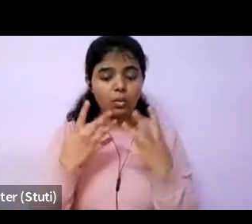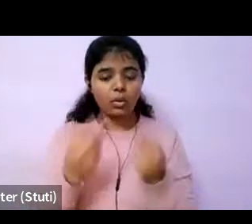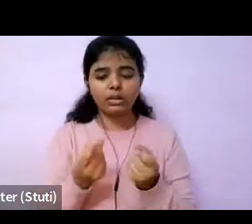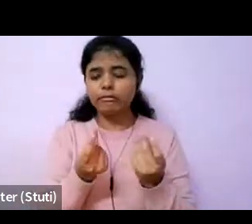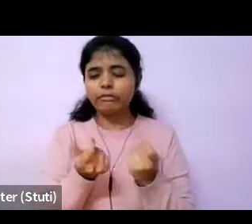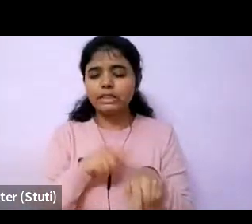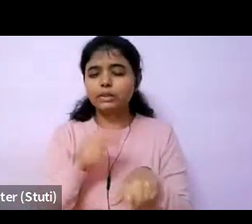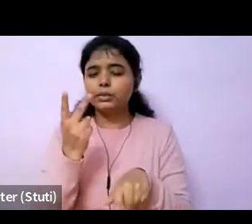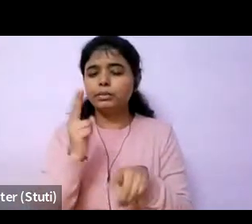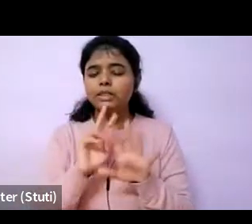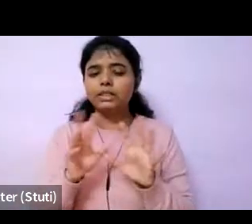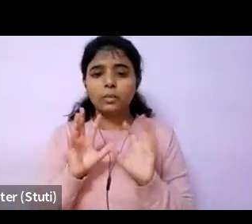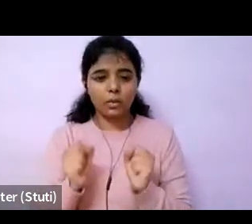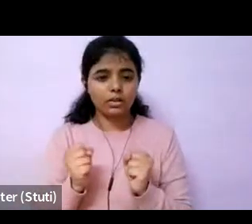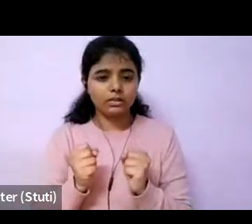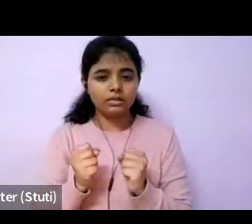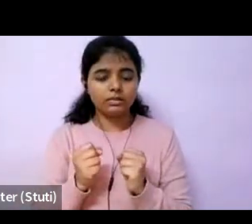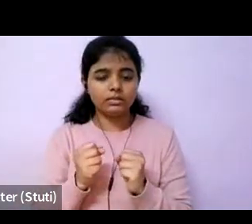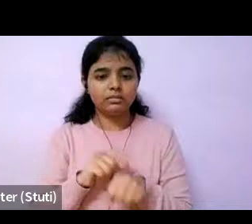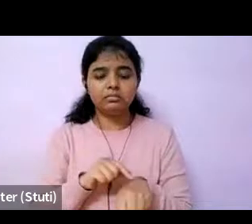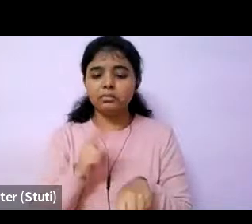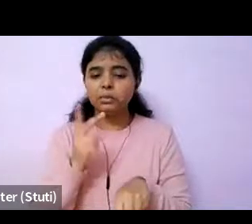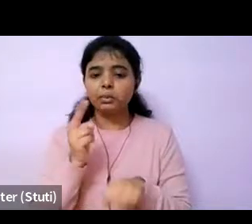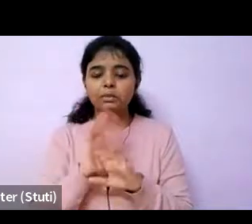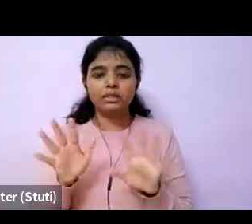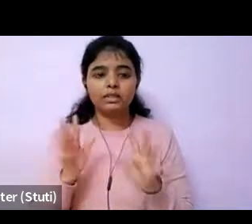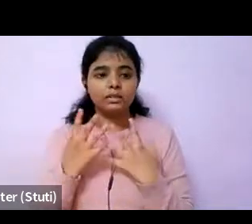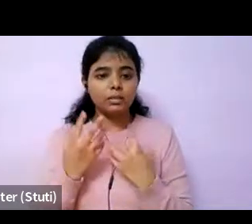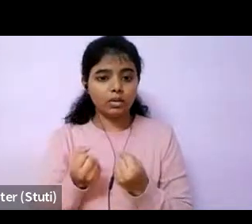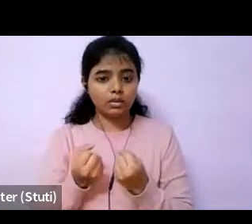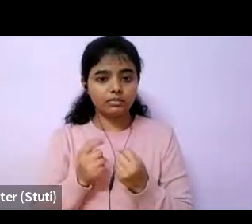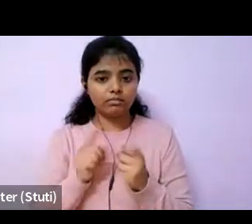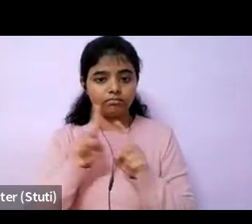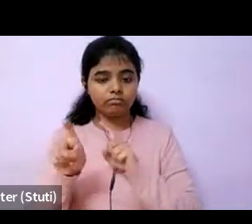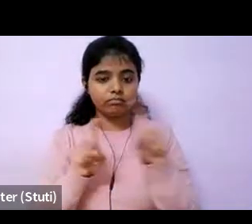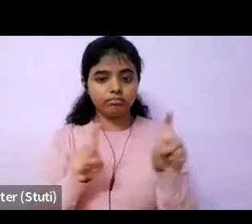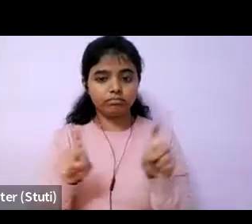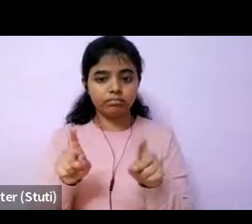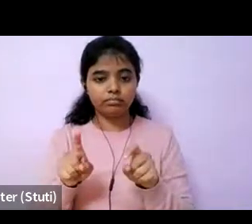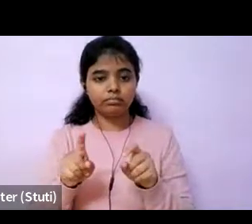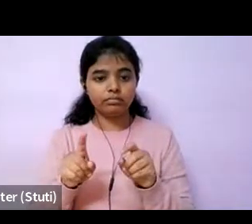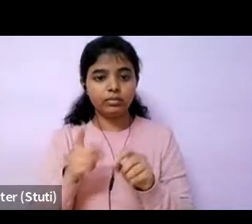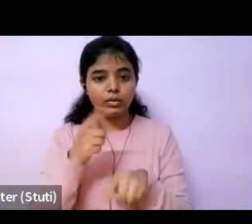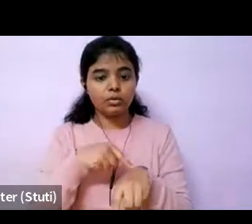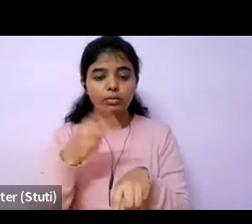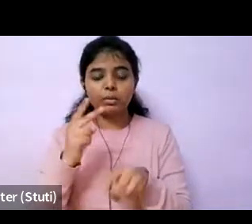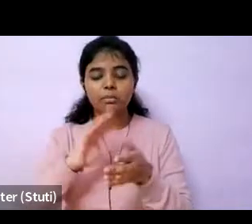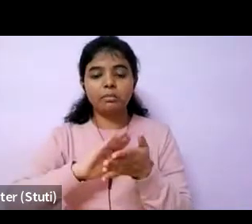we have 2 minutes before we kind of wind up.